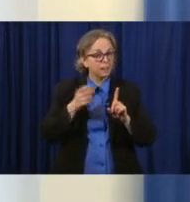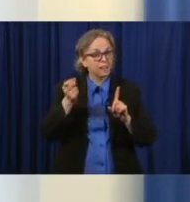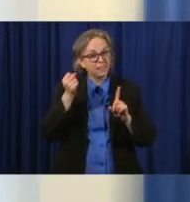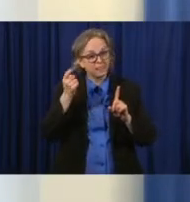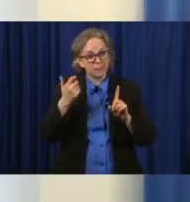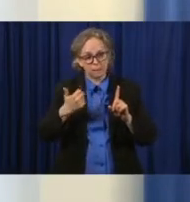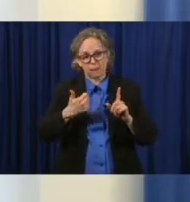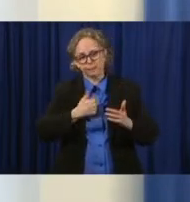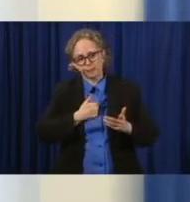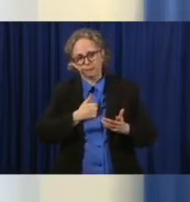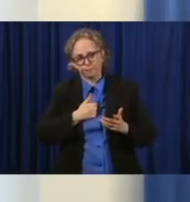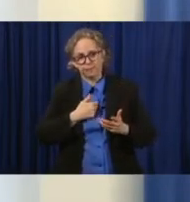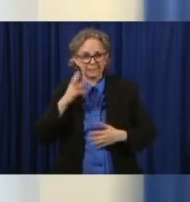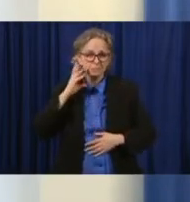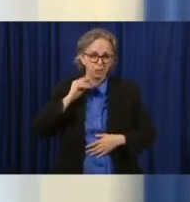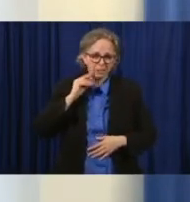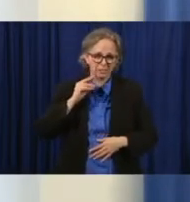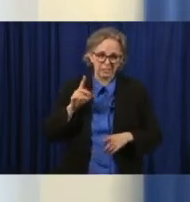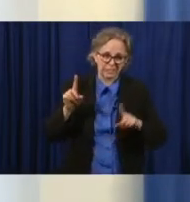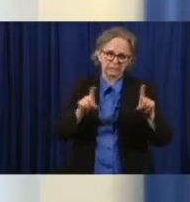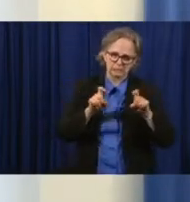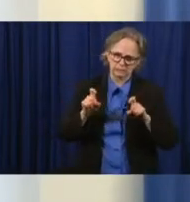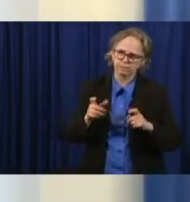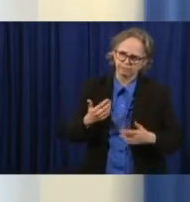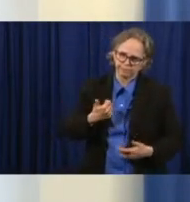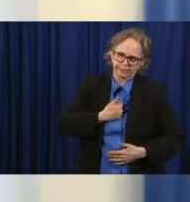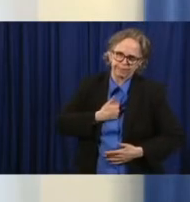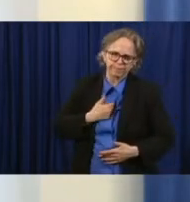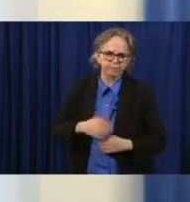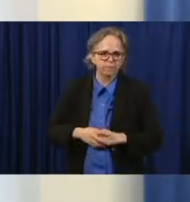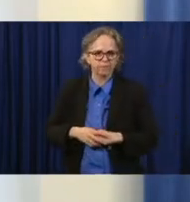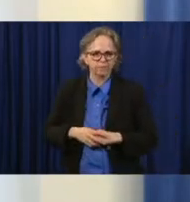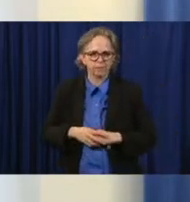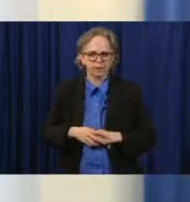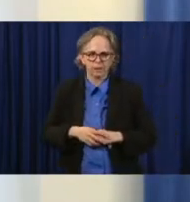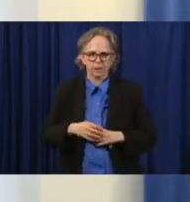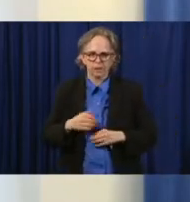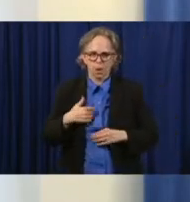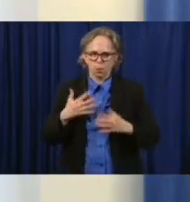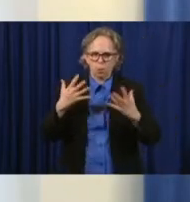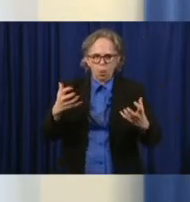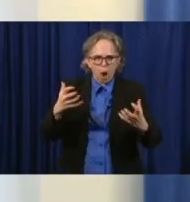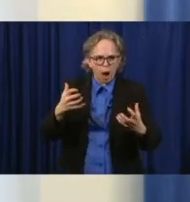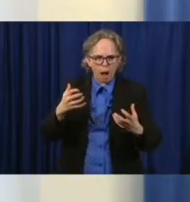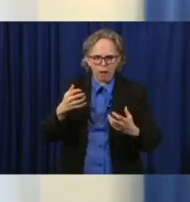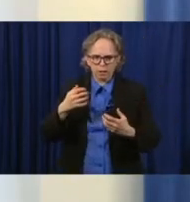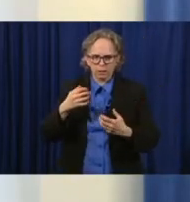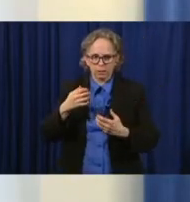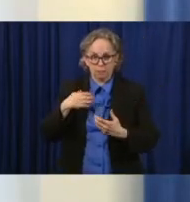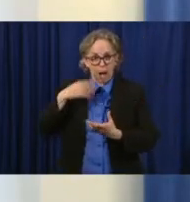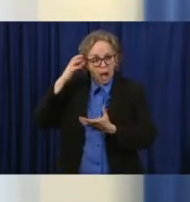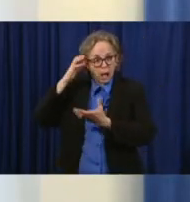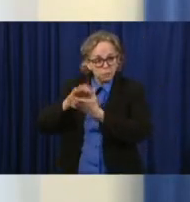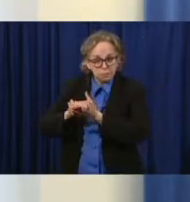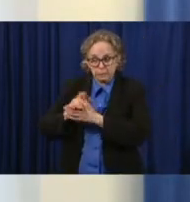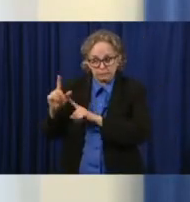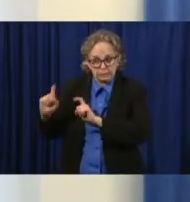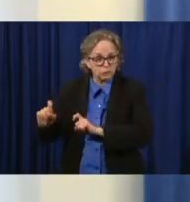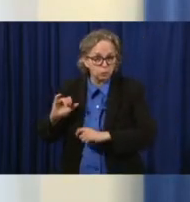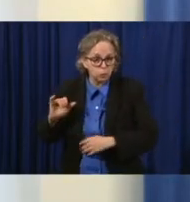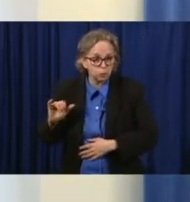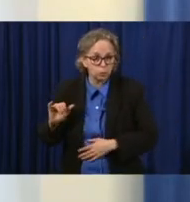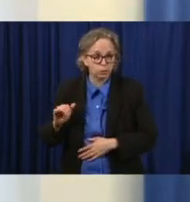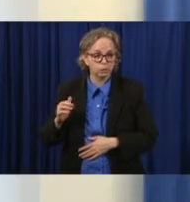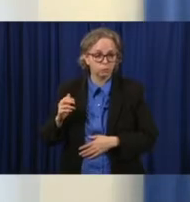being tested because I wanted to make sure, he wasn't tested and then I was tested. And if you've had this test, you know that